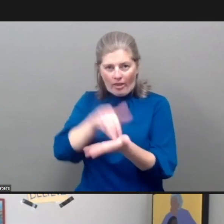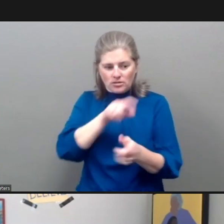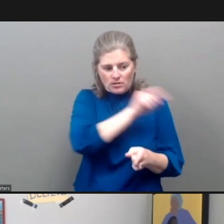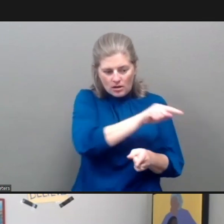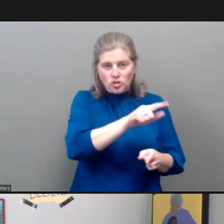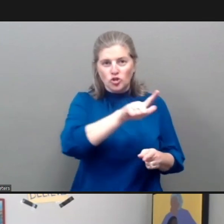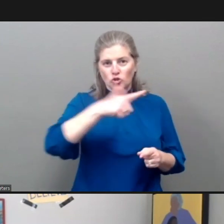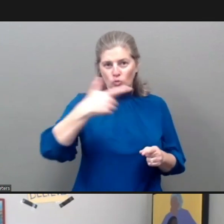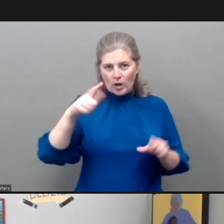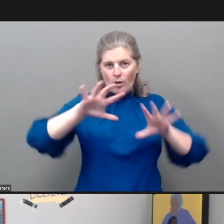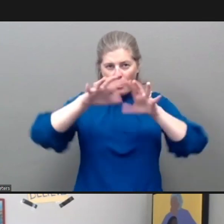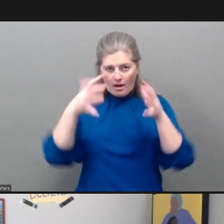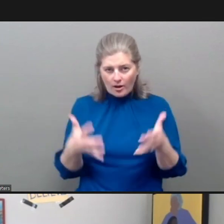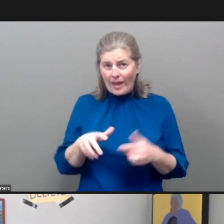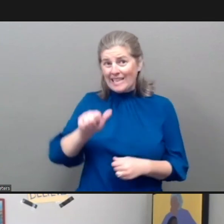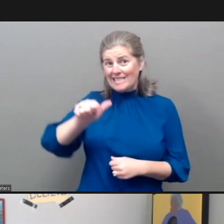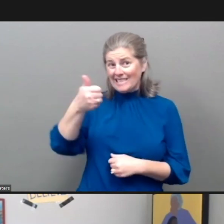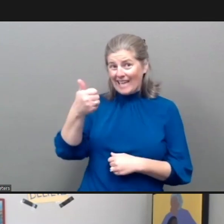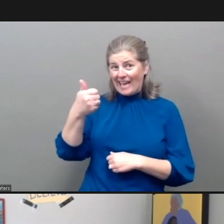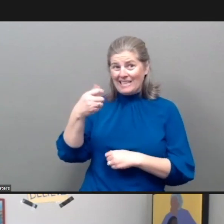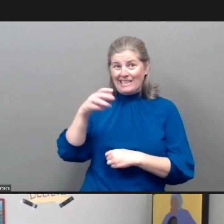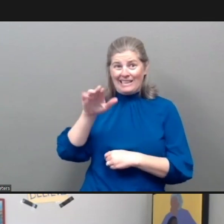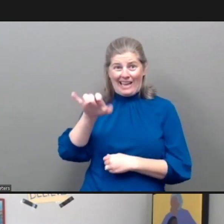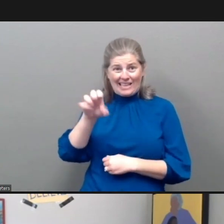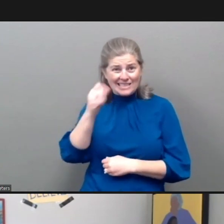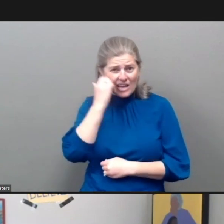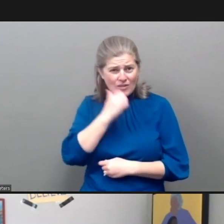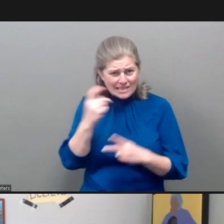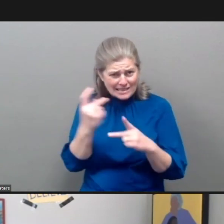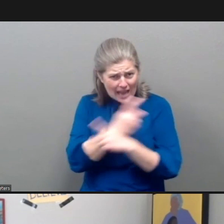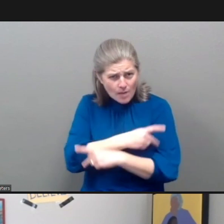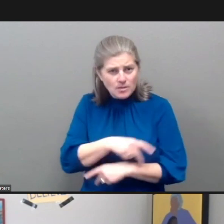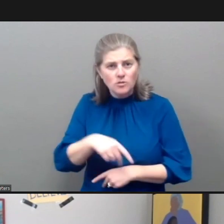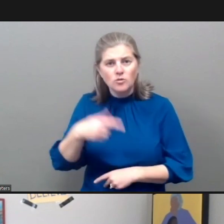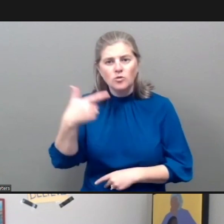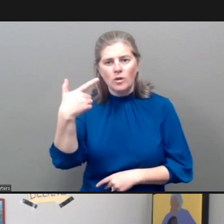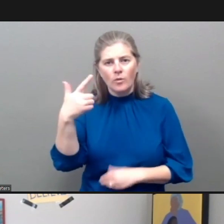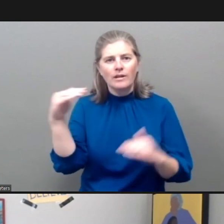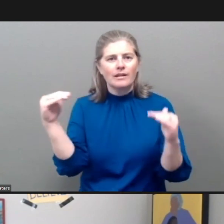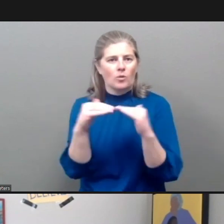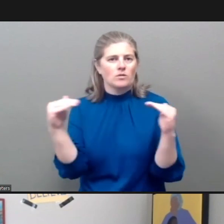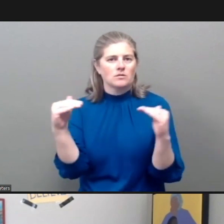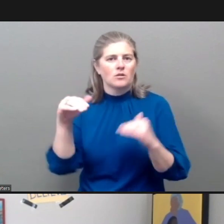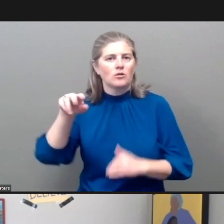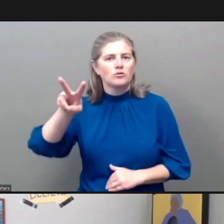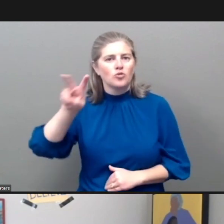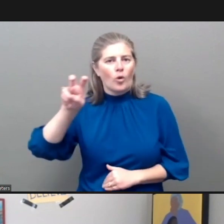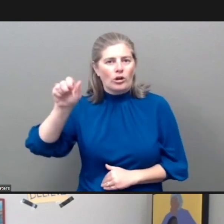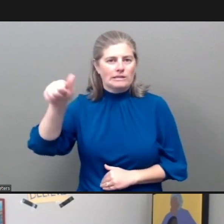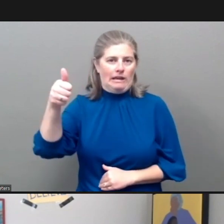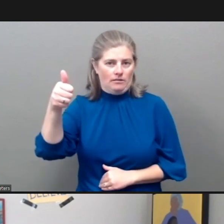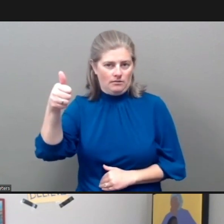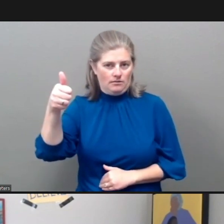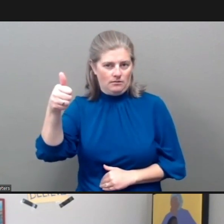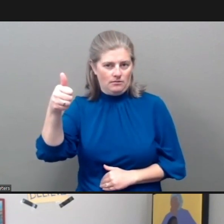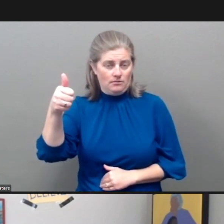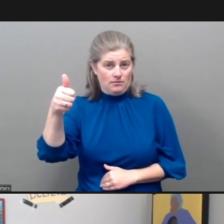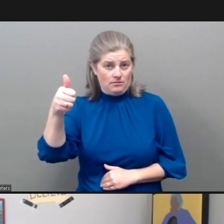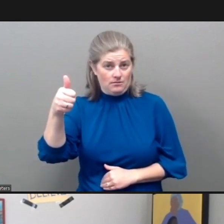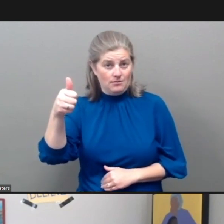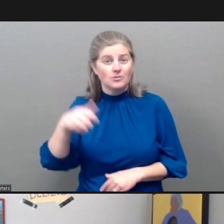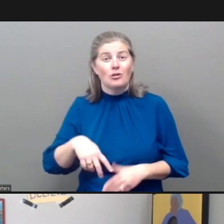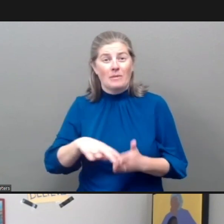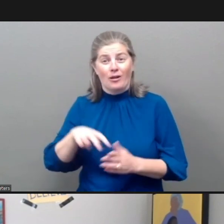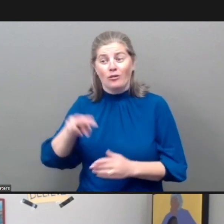per 100,000, multiply it by 21, you get 210. We do it backwards. We get the